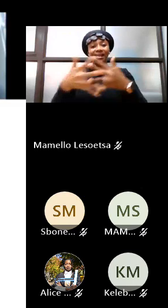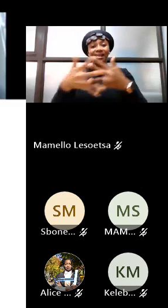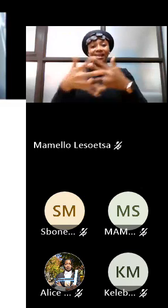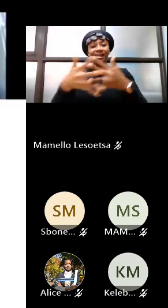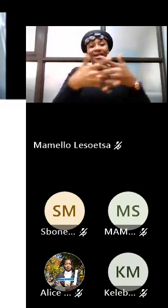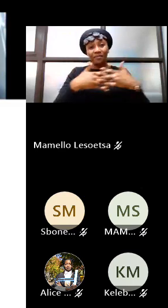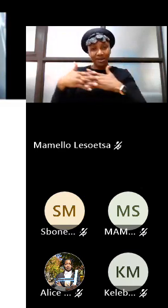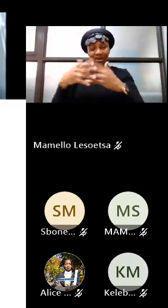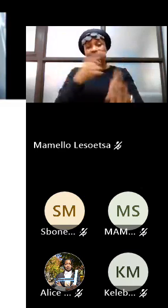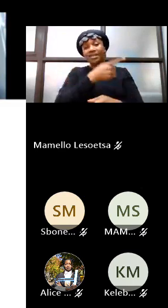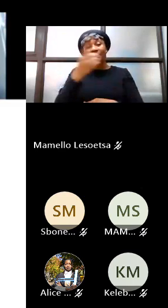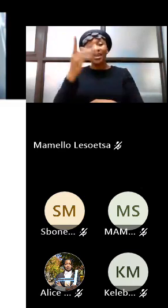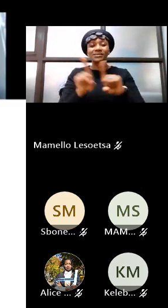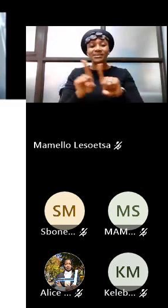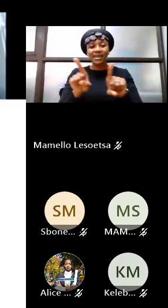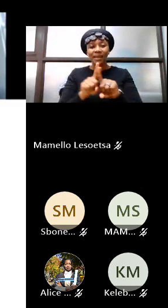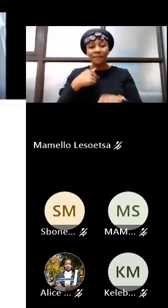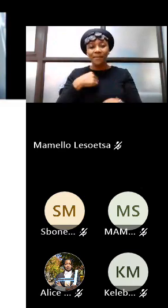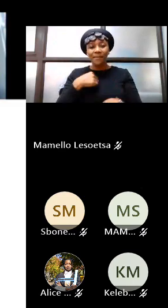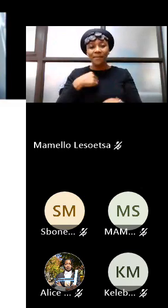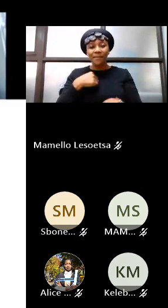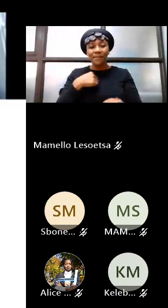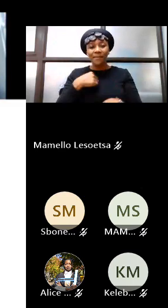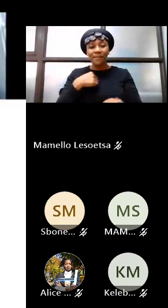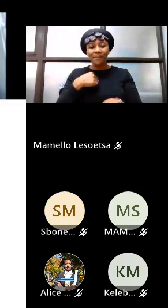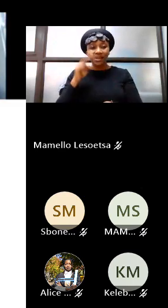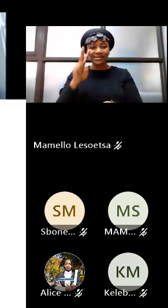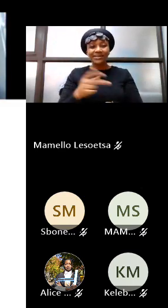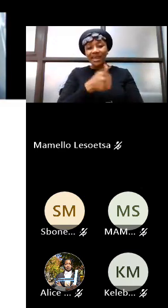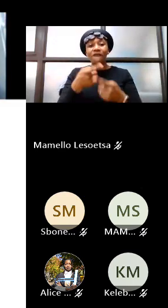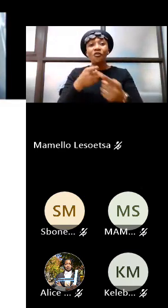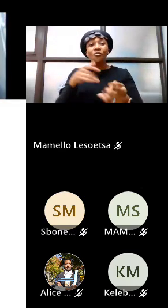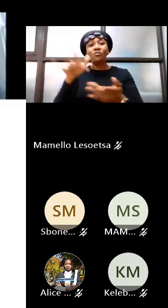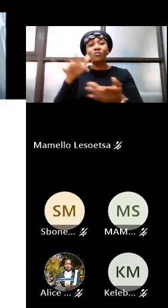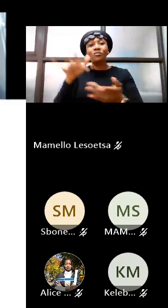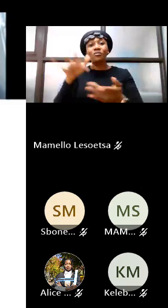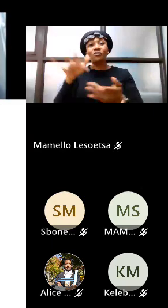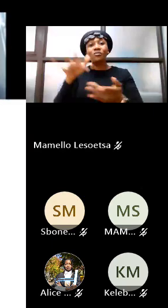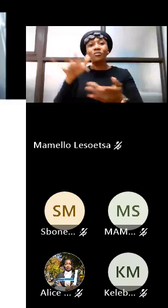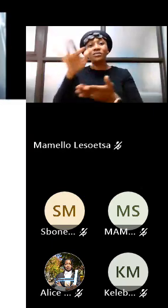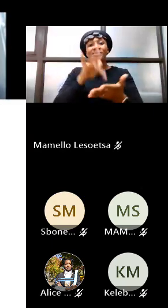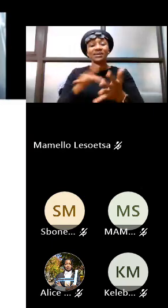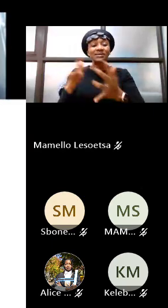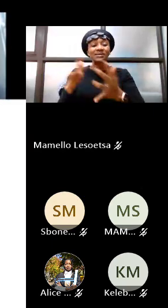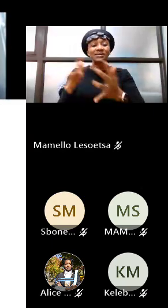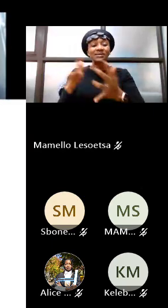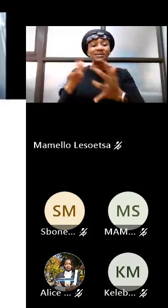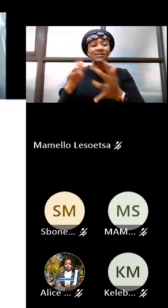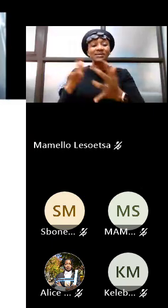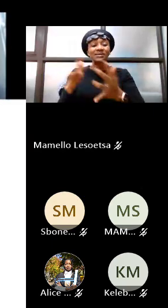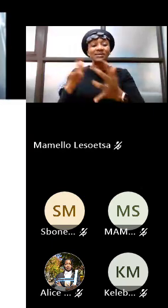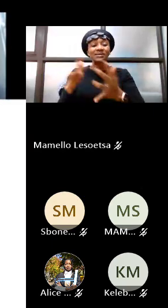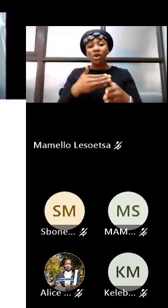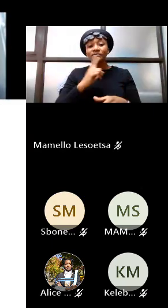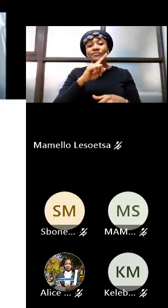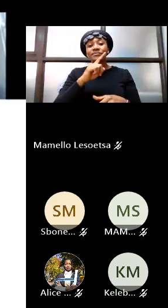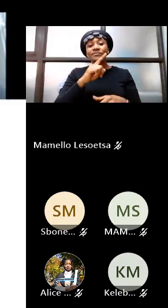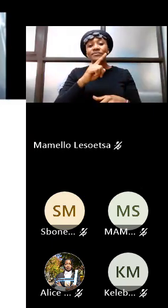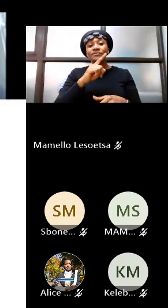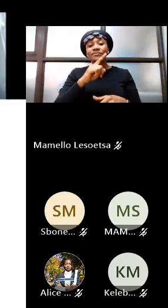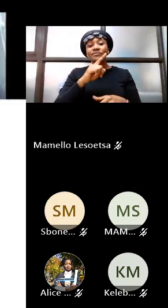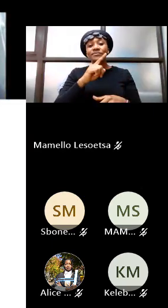see Olmedo here. I see also somebody else from Central America, because we have used that MAPEO